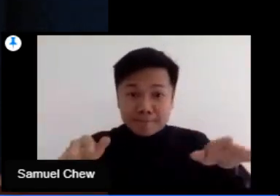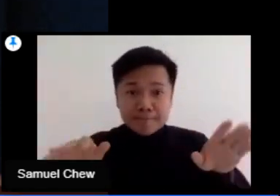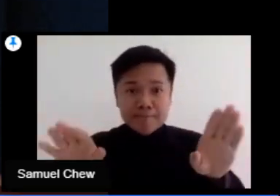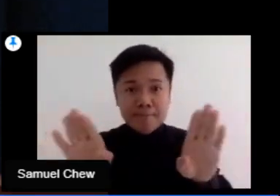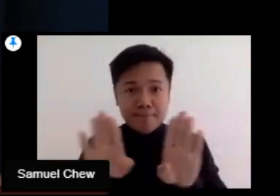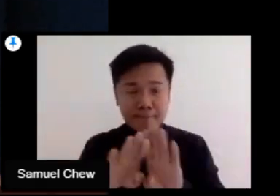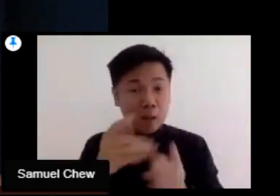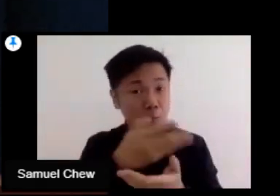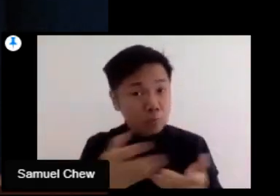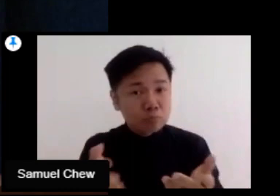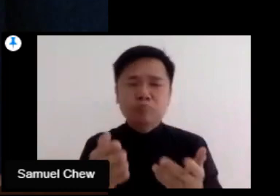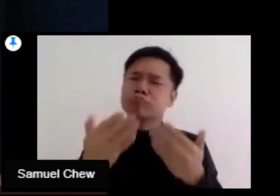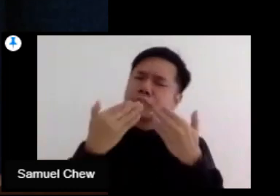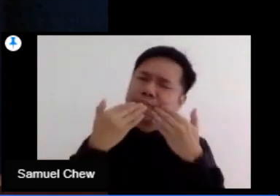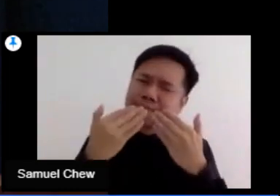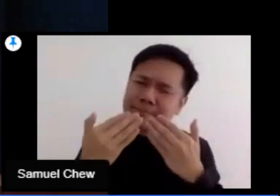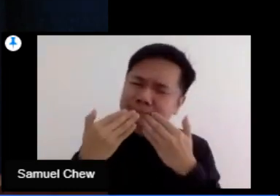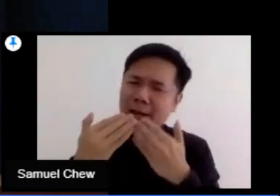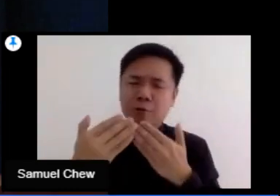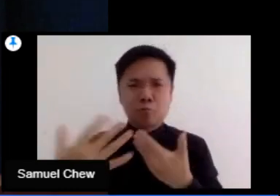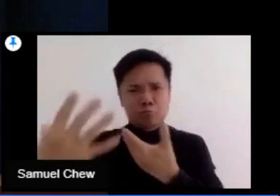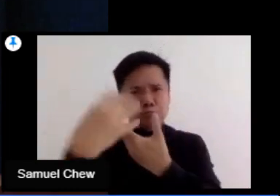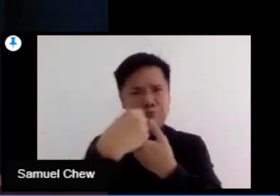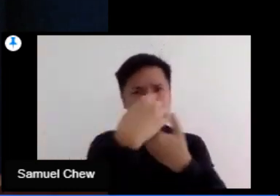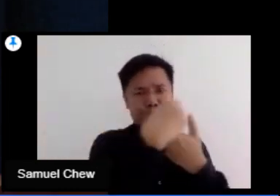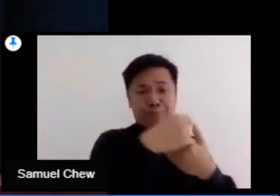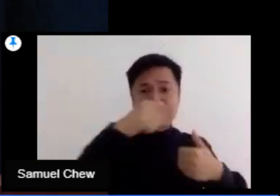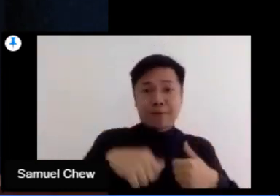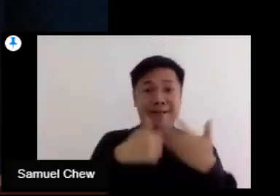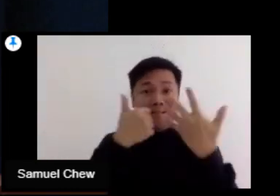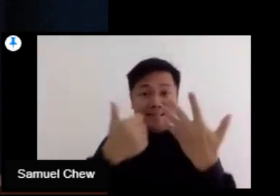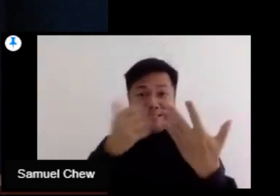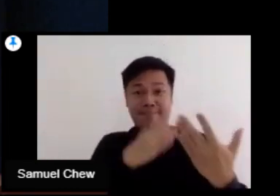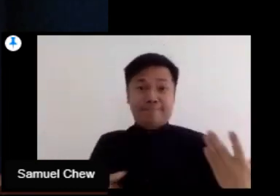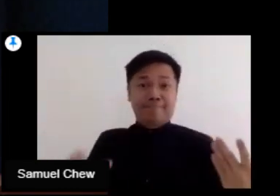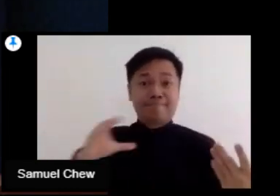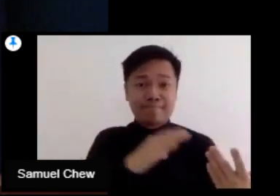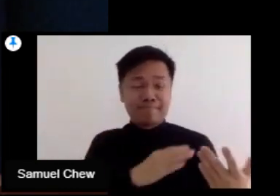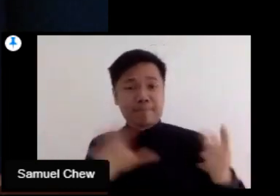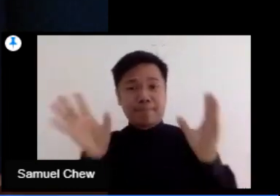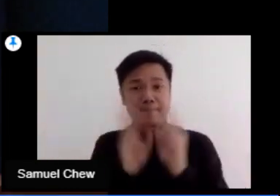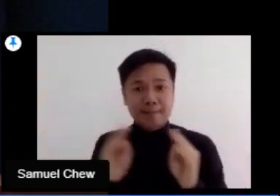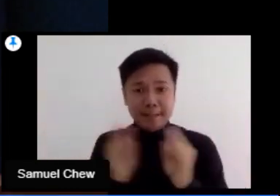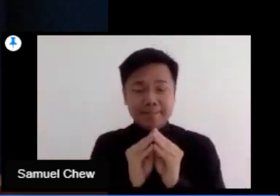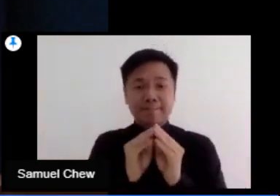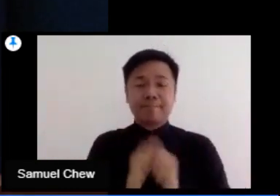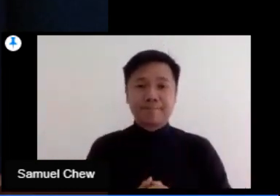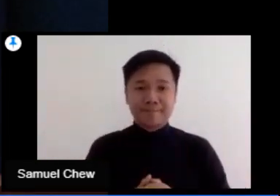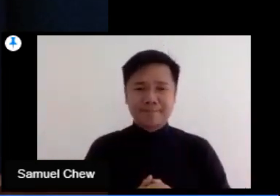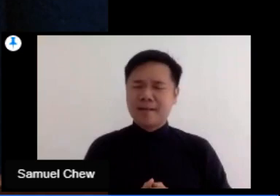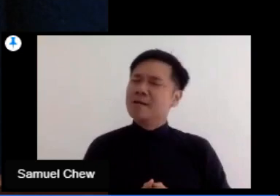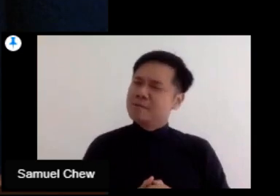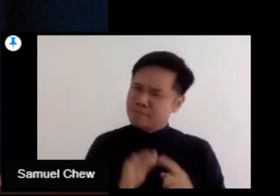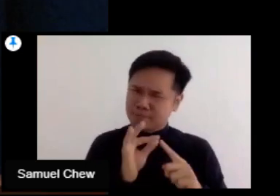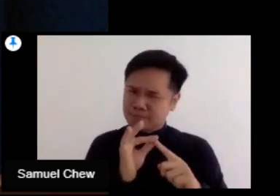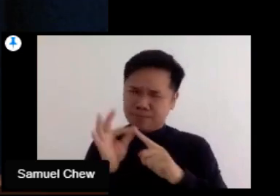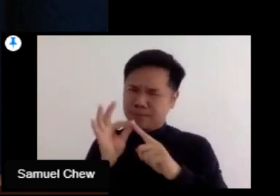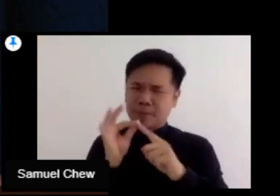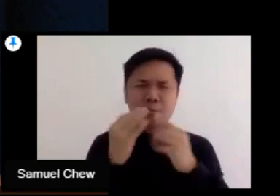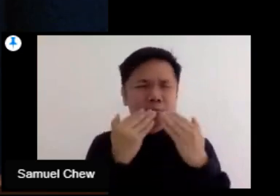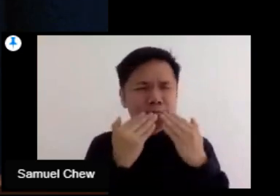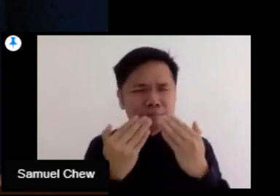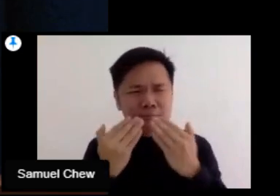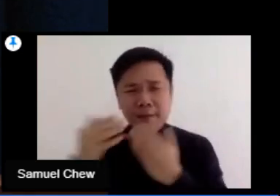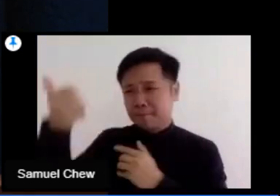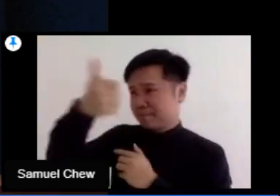for your active and constructive participation in the 6th session of the Committee on Social Development. My special gratitude to the